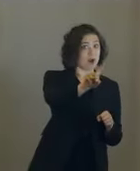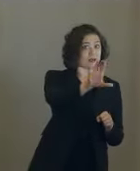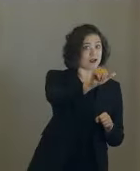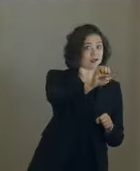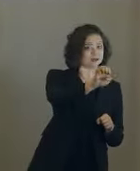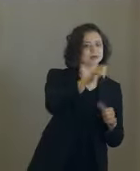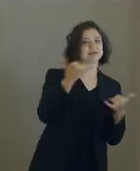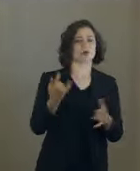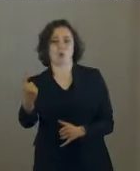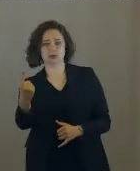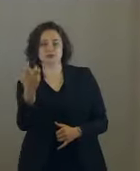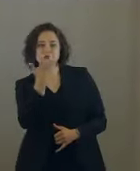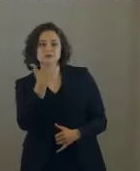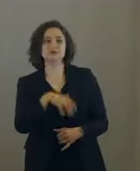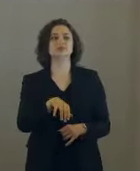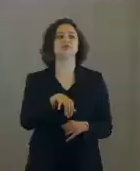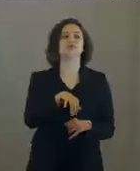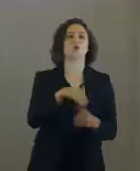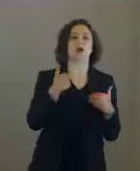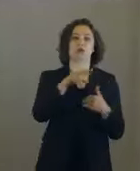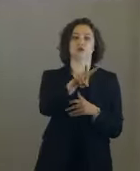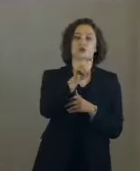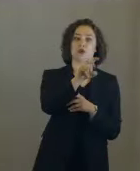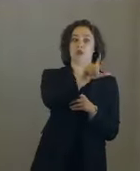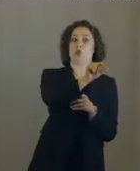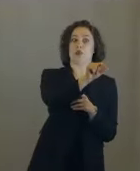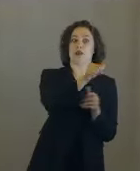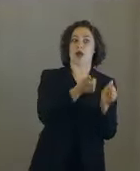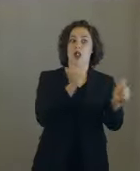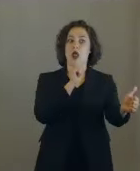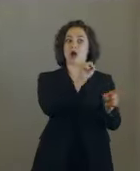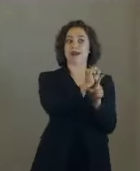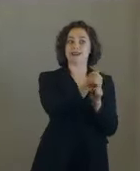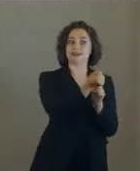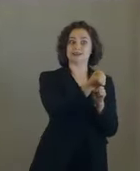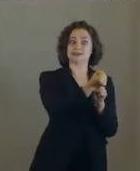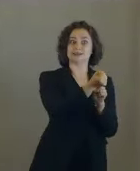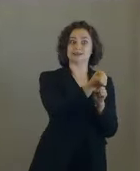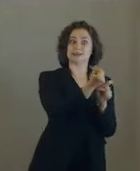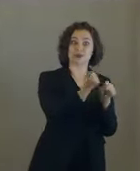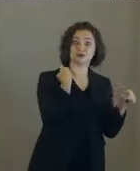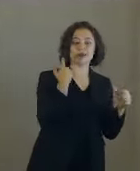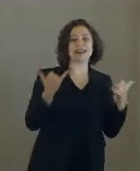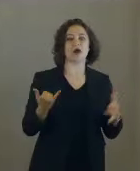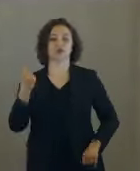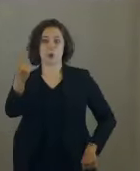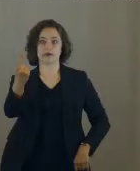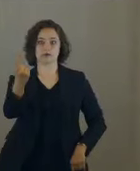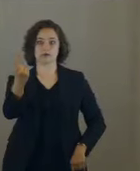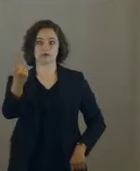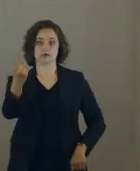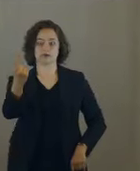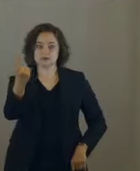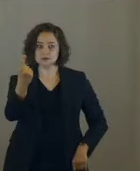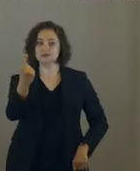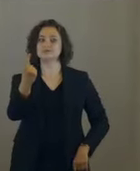of 2021 cases, we had 220 backlog cases. There's 1 now. In